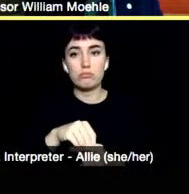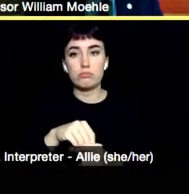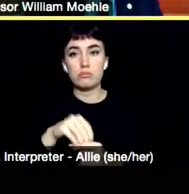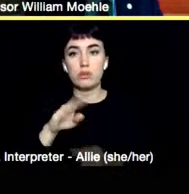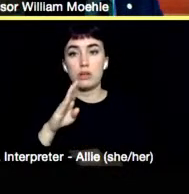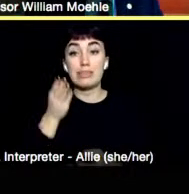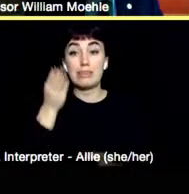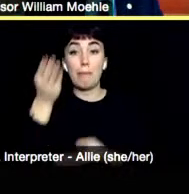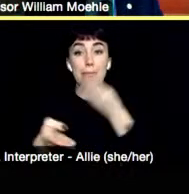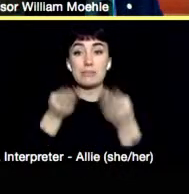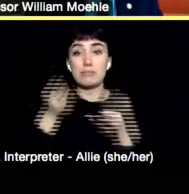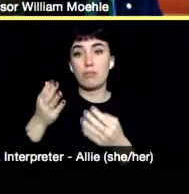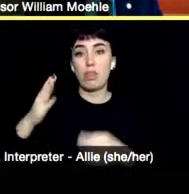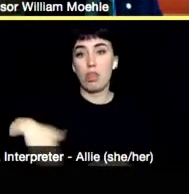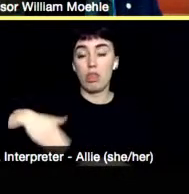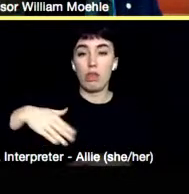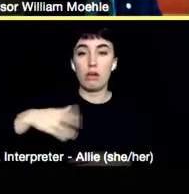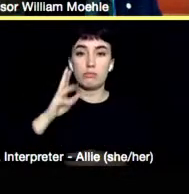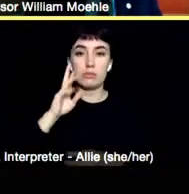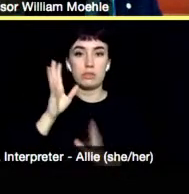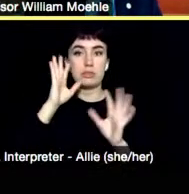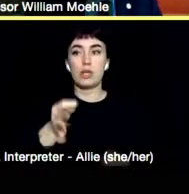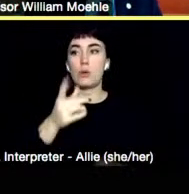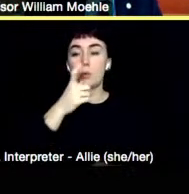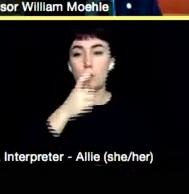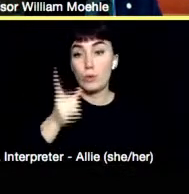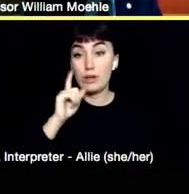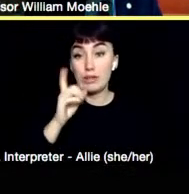haven't yet been awarded, is it possible to incorporate